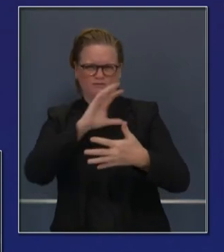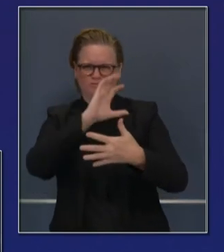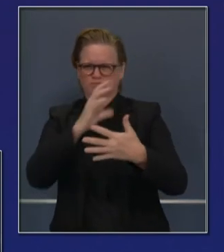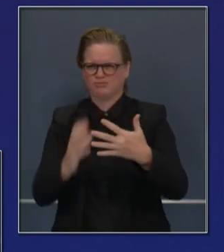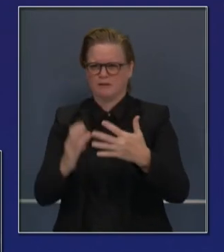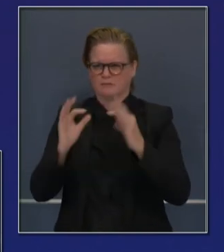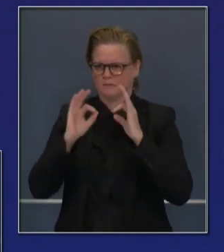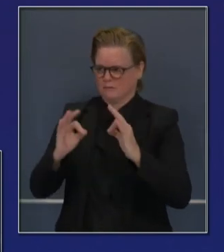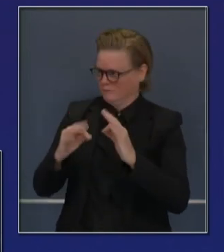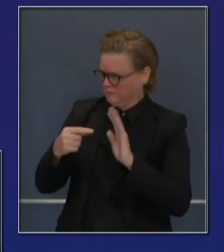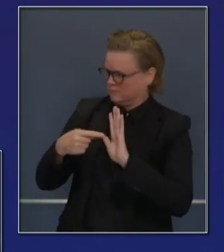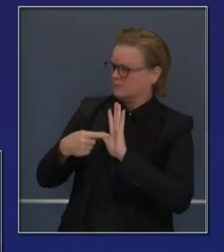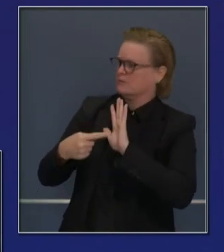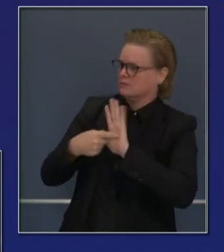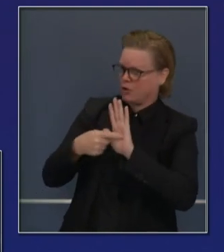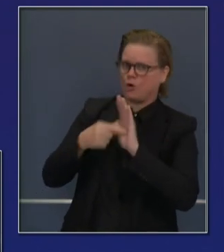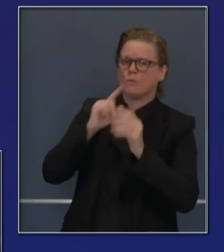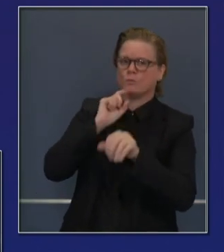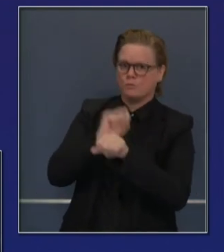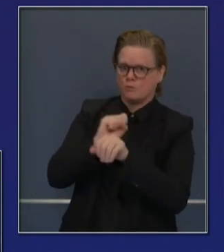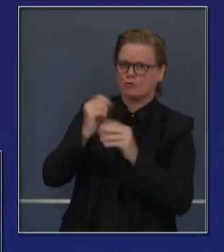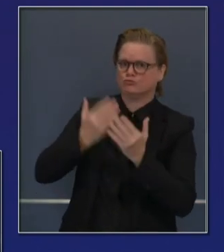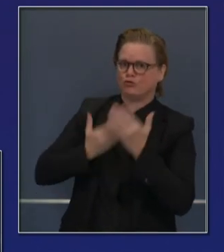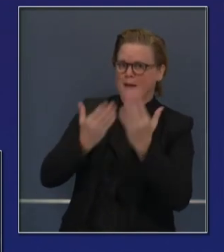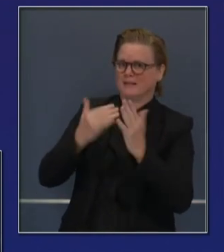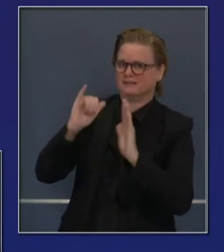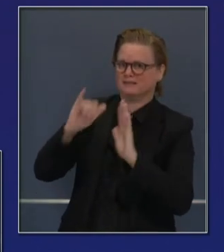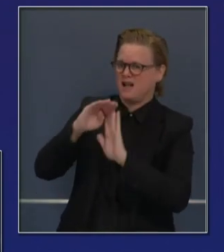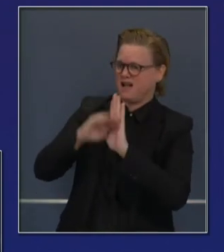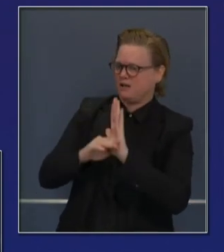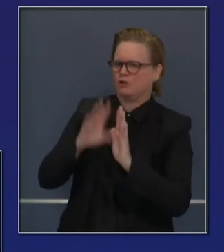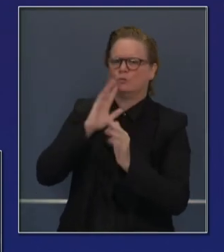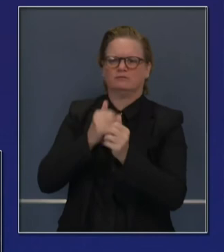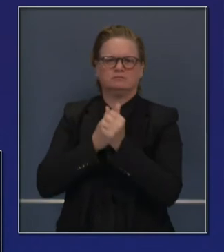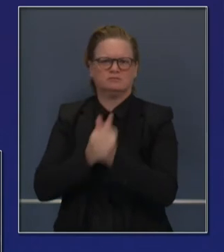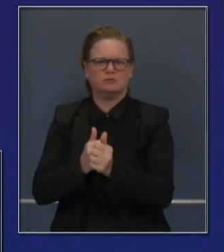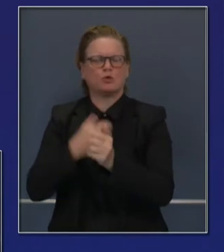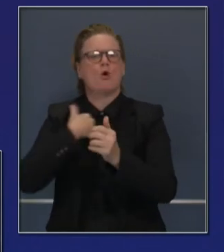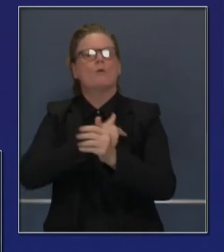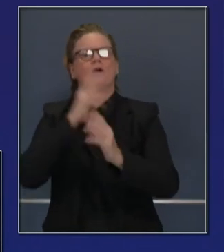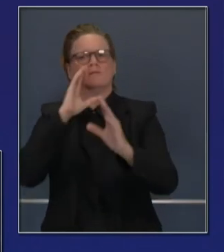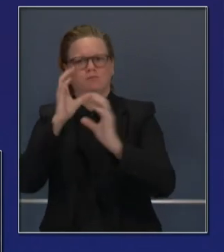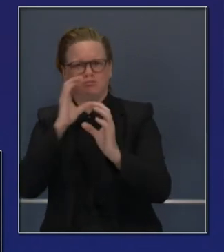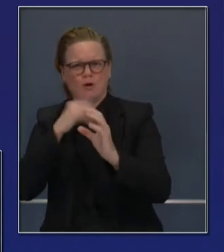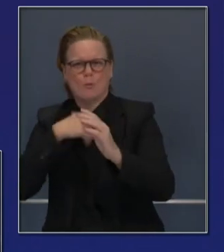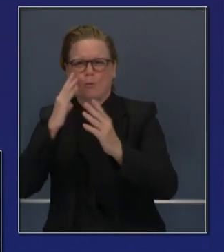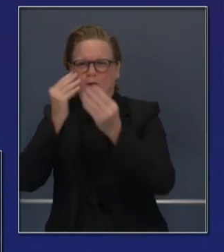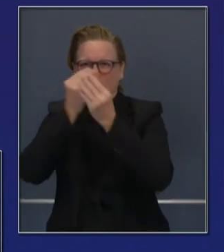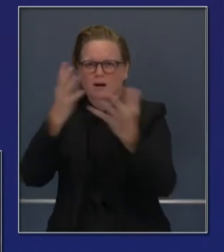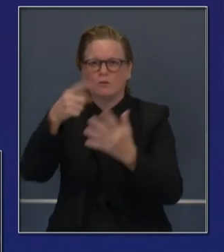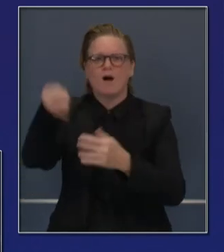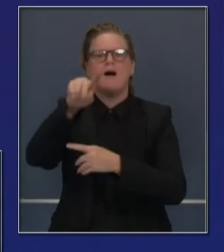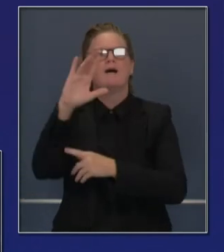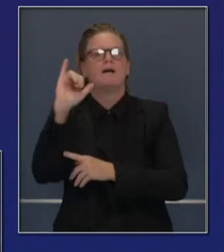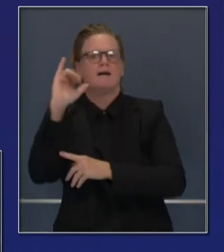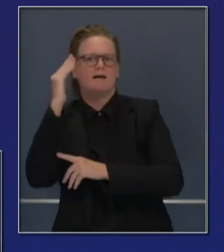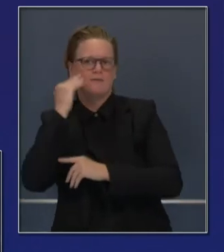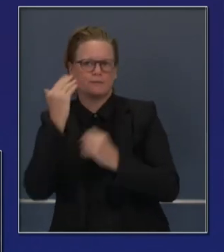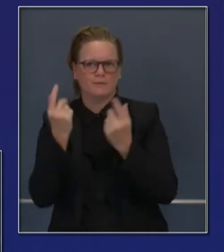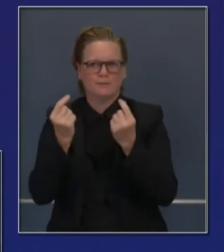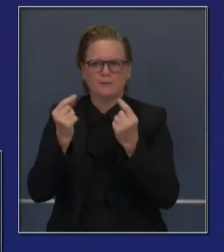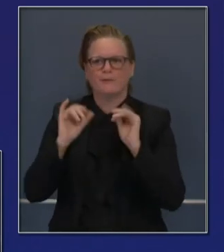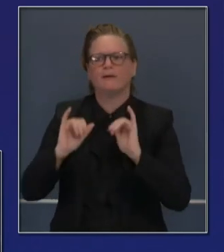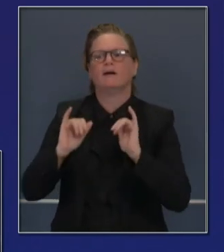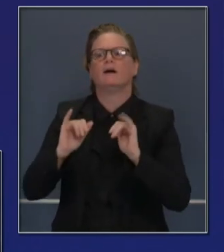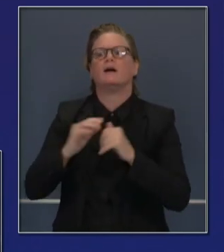to additional comments about vaccines, Dr. Galli, why don't you jump in and perhaps amplify a little bit